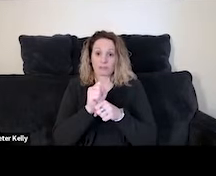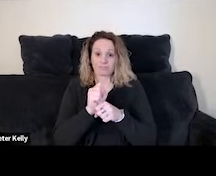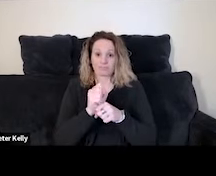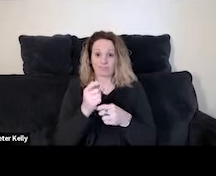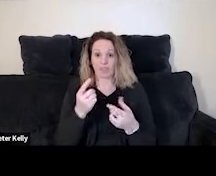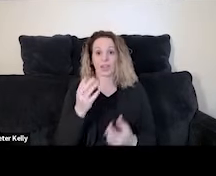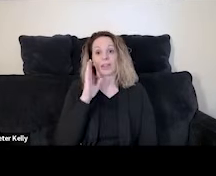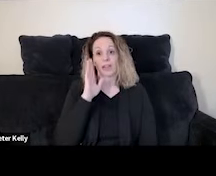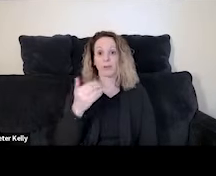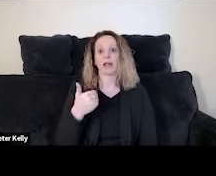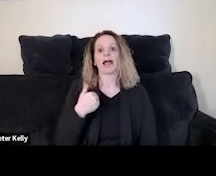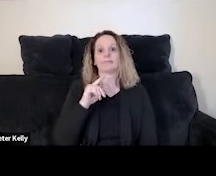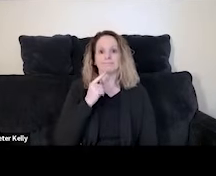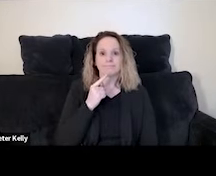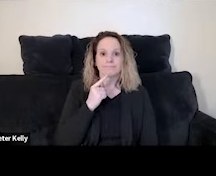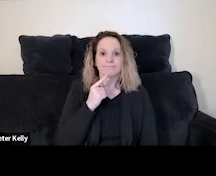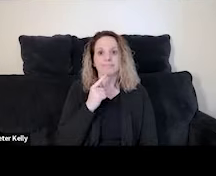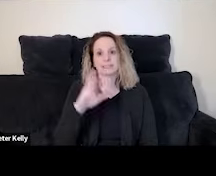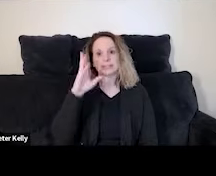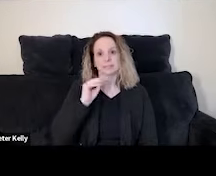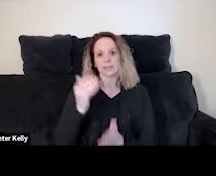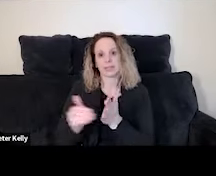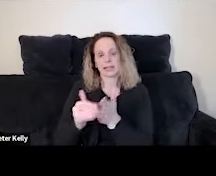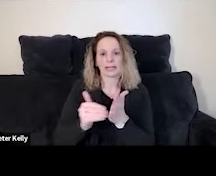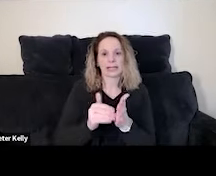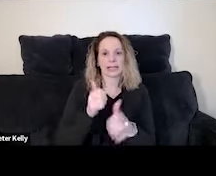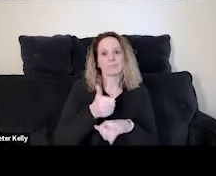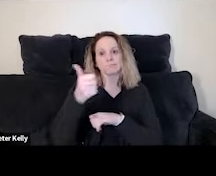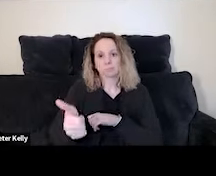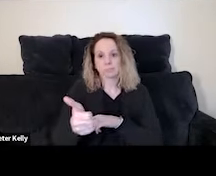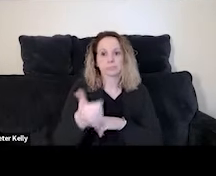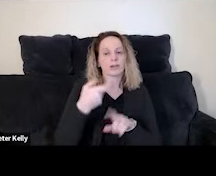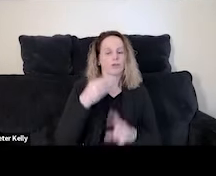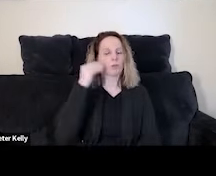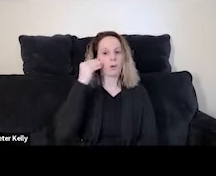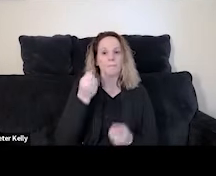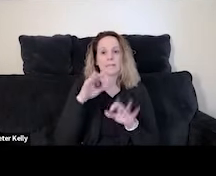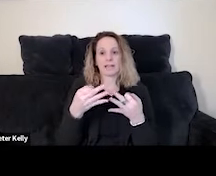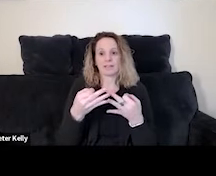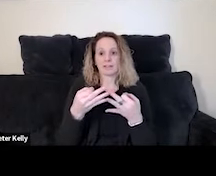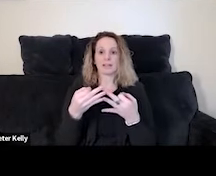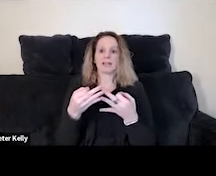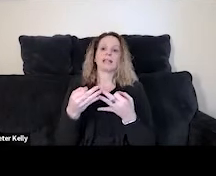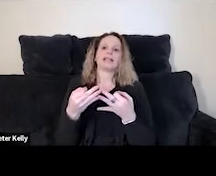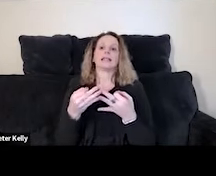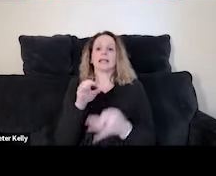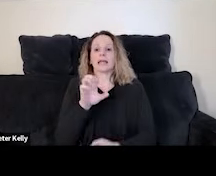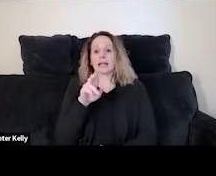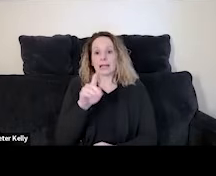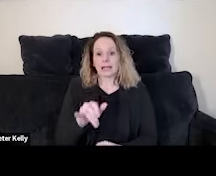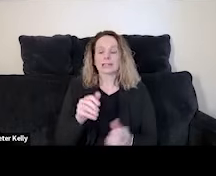to cycle through crisis, end up in out-of-home placement, and many families were ending up in relinquishing custody for